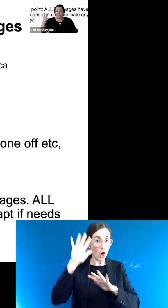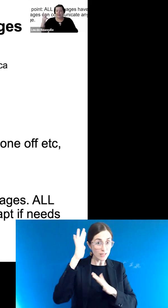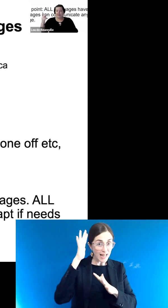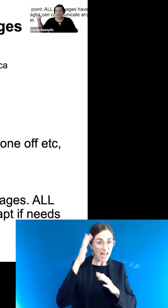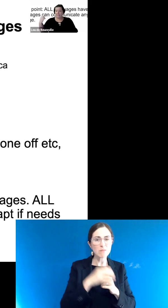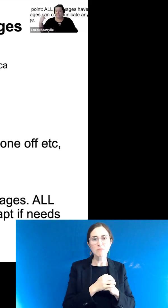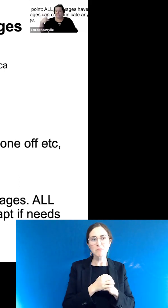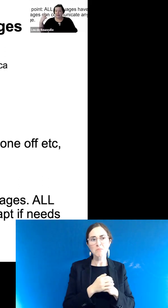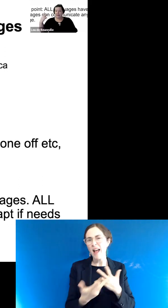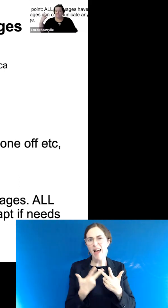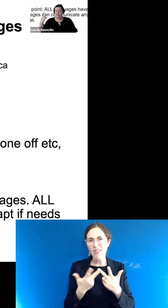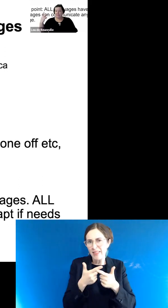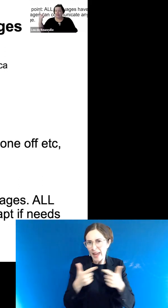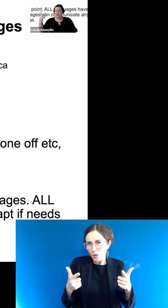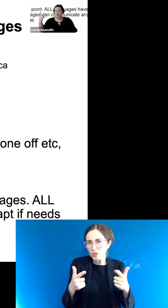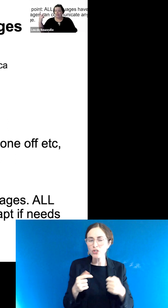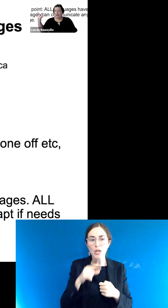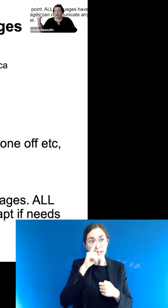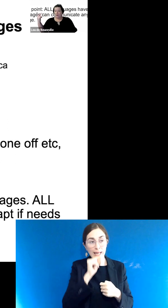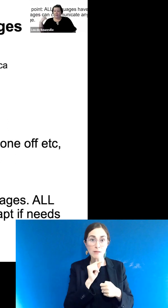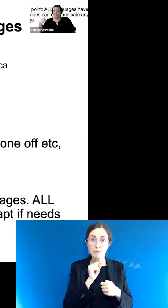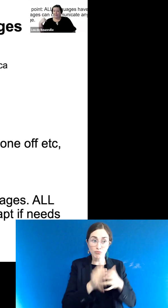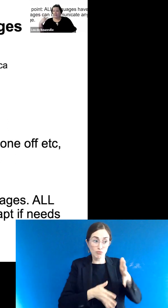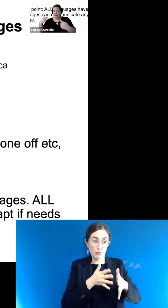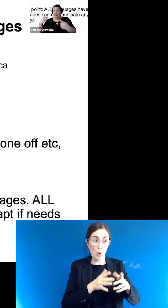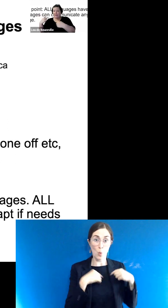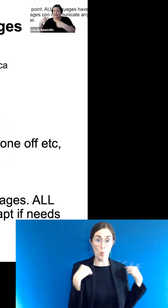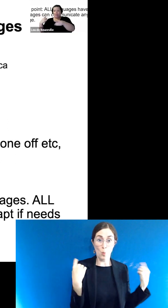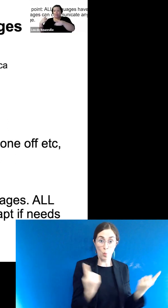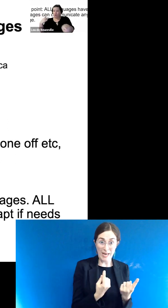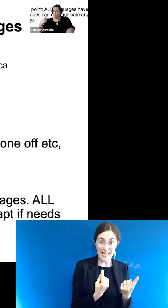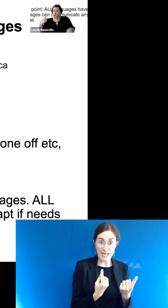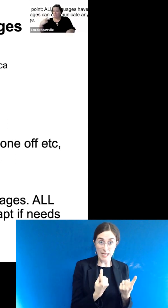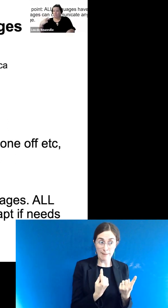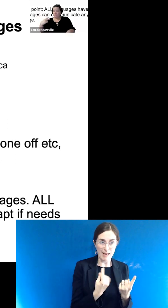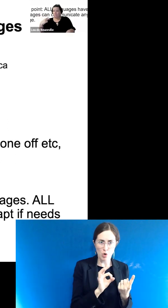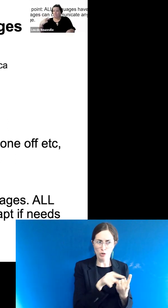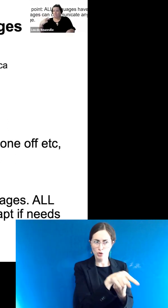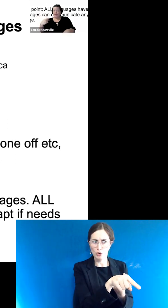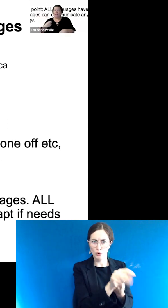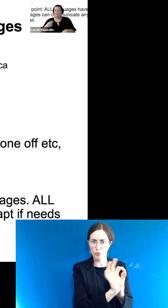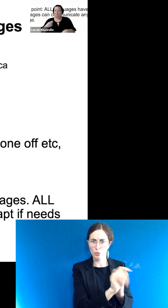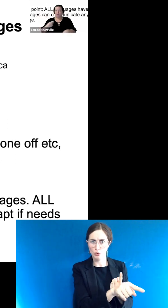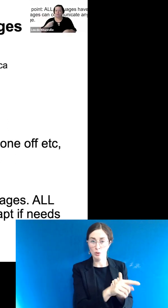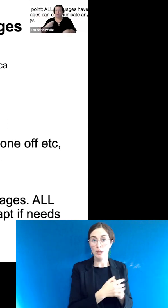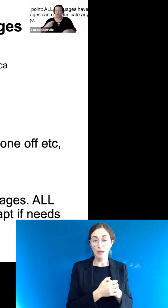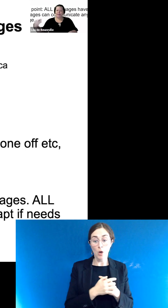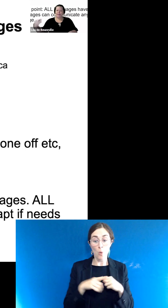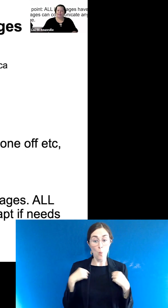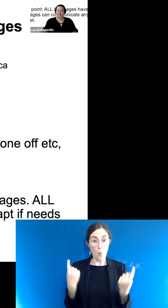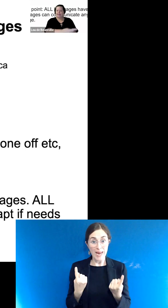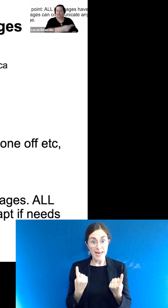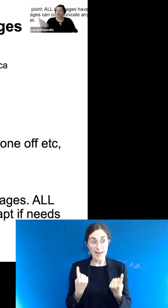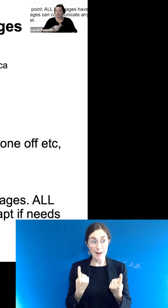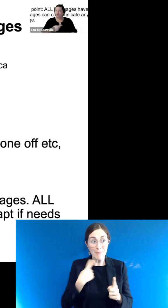Auslan and other languages can say things like we, us, but not you, as opposed to